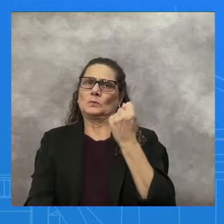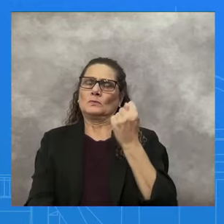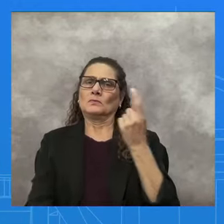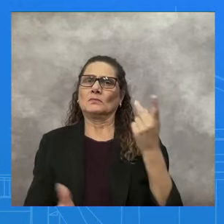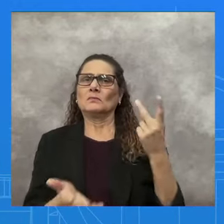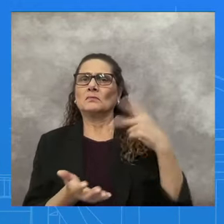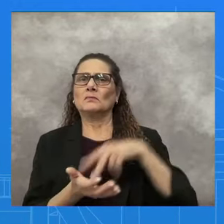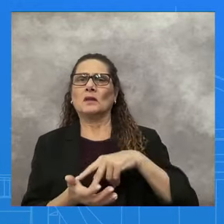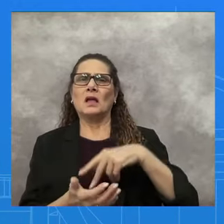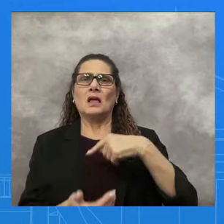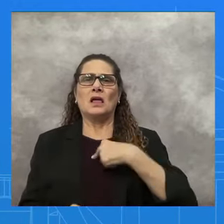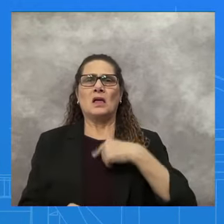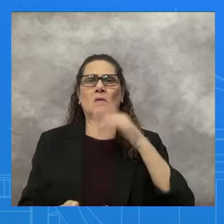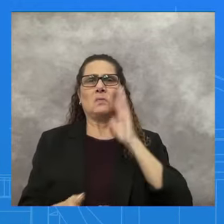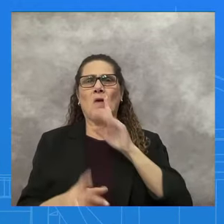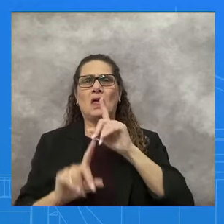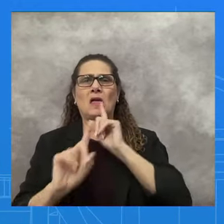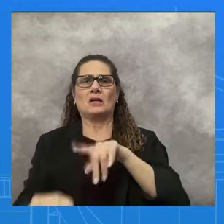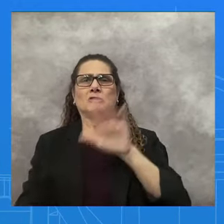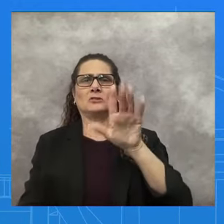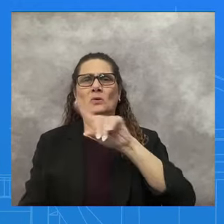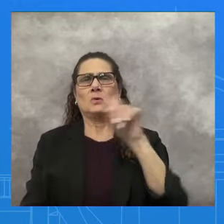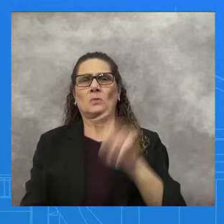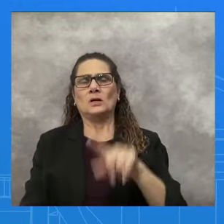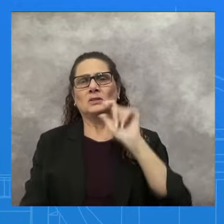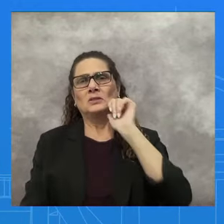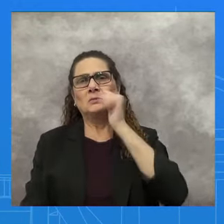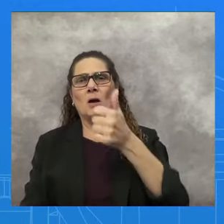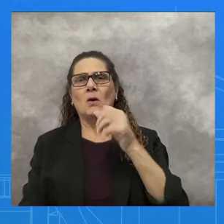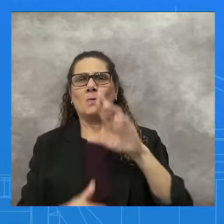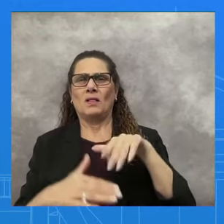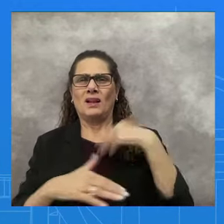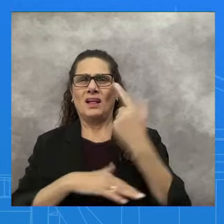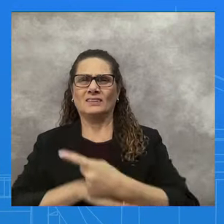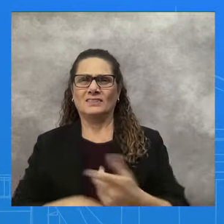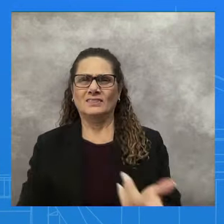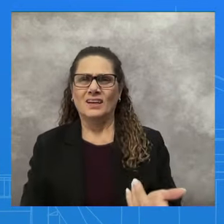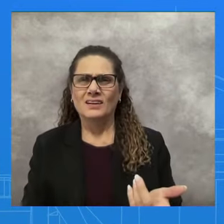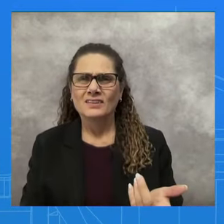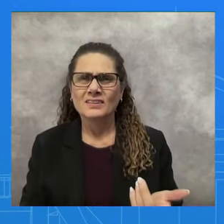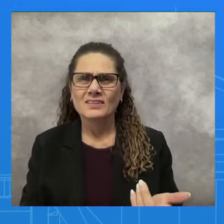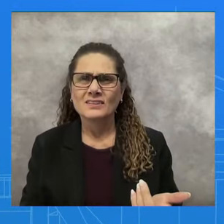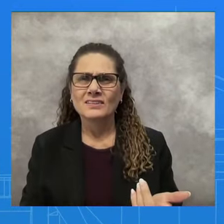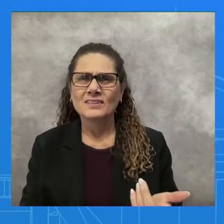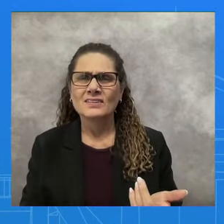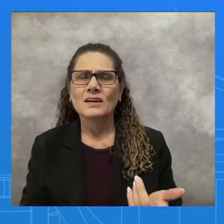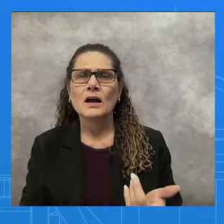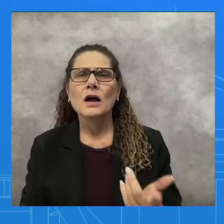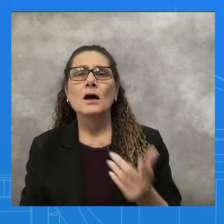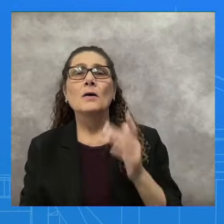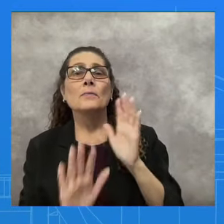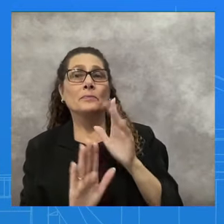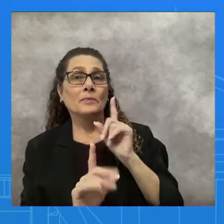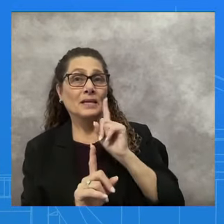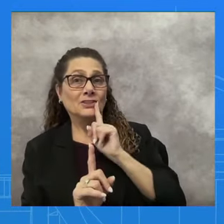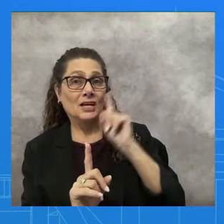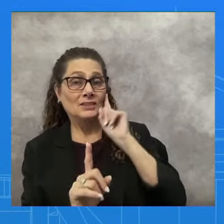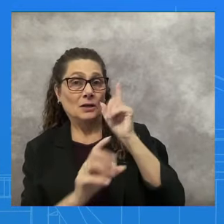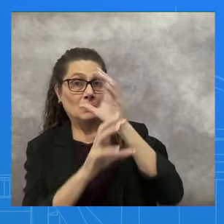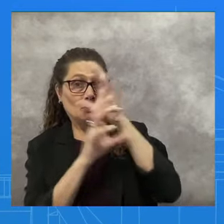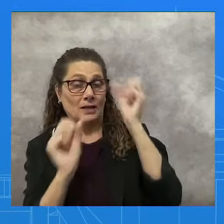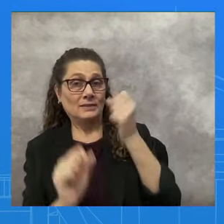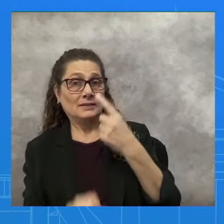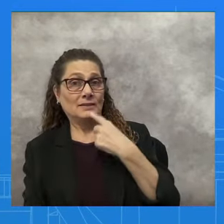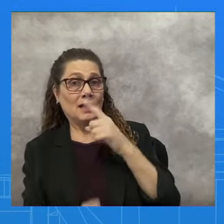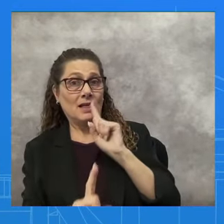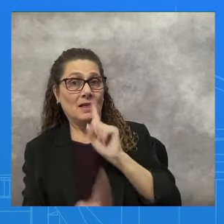Yeah. What was he talking about? Well, he was outside yesterday and he took questions from some of you. And what about today? Today, I don't have anything to share on